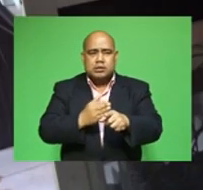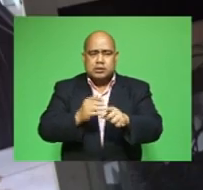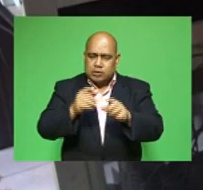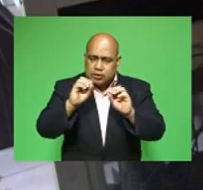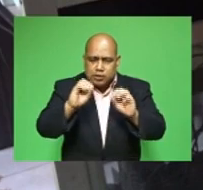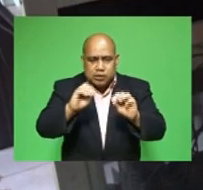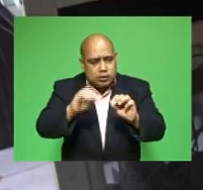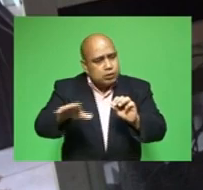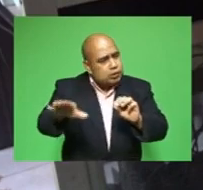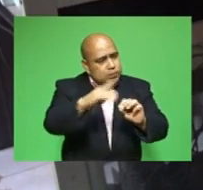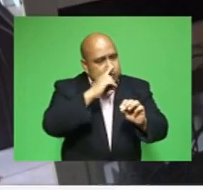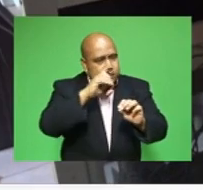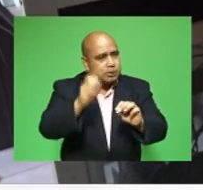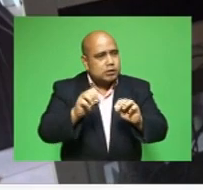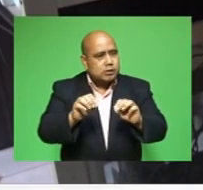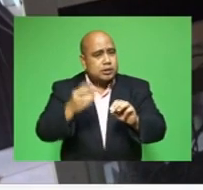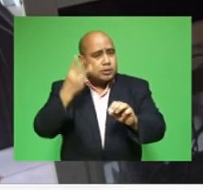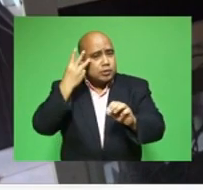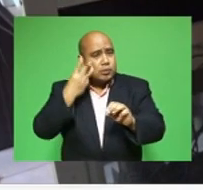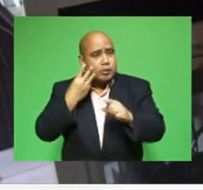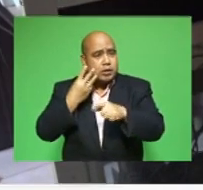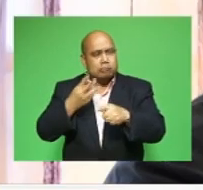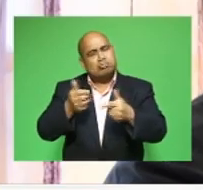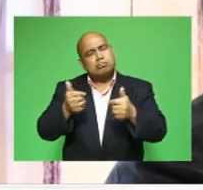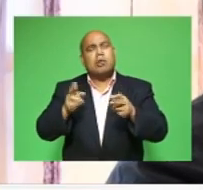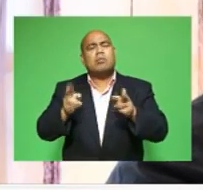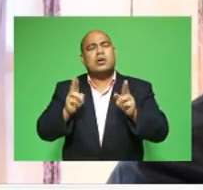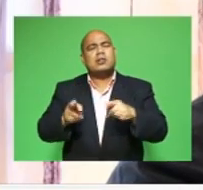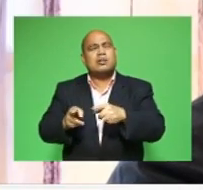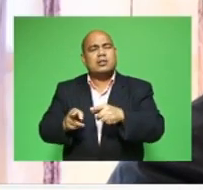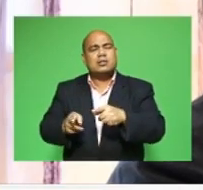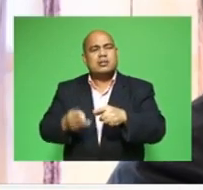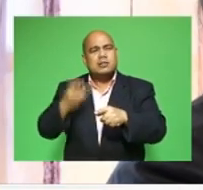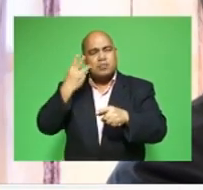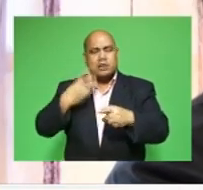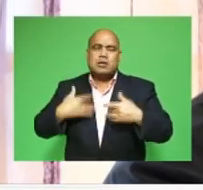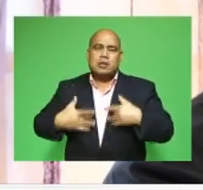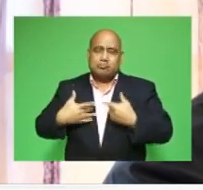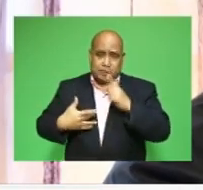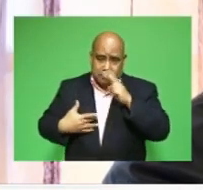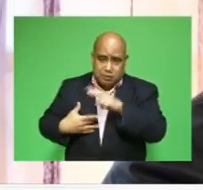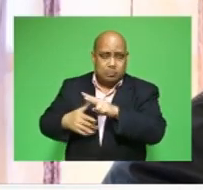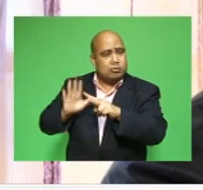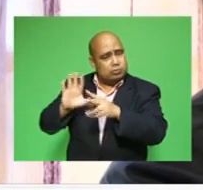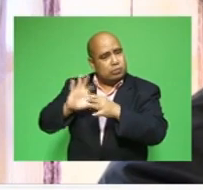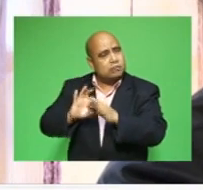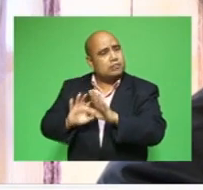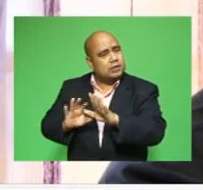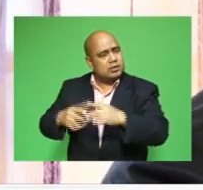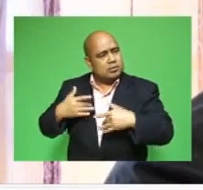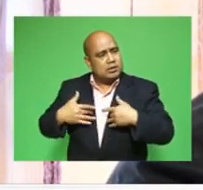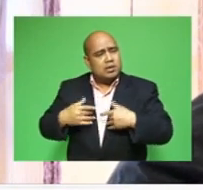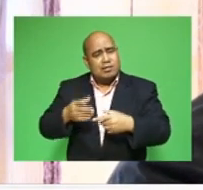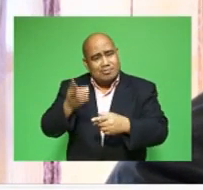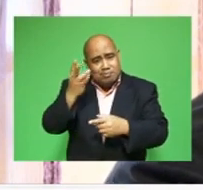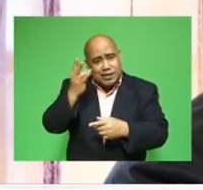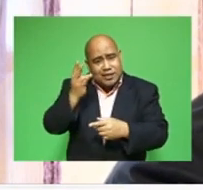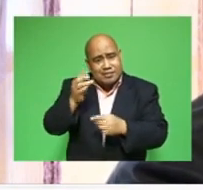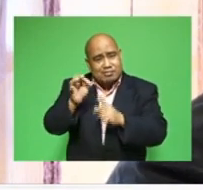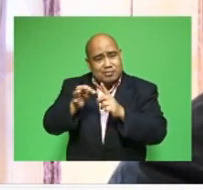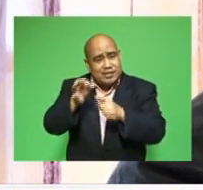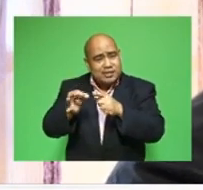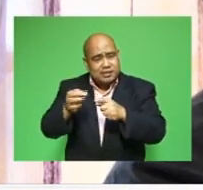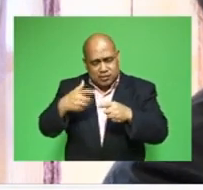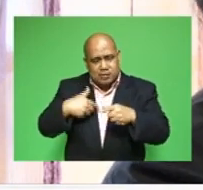are a normal part of a woman's life. I do hope with menstrual health we will fight the many